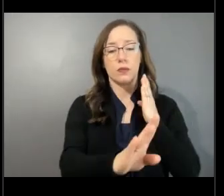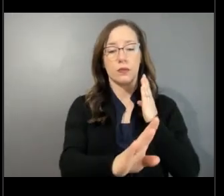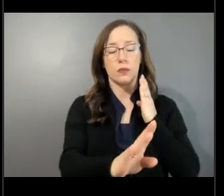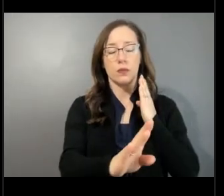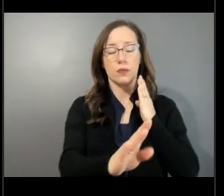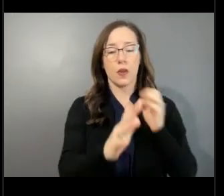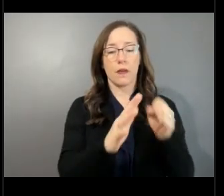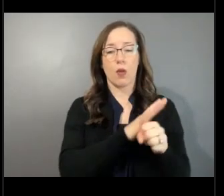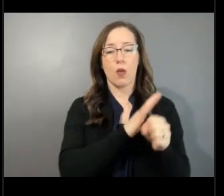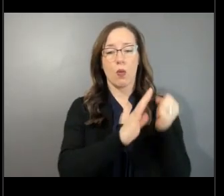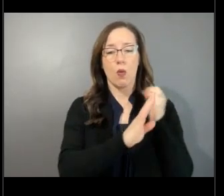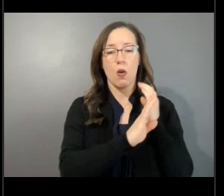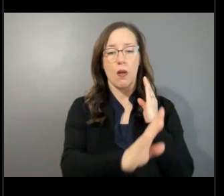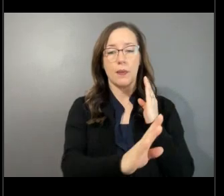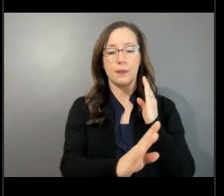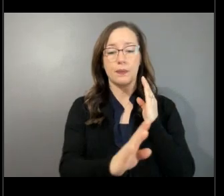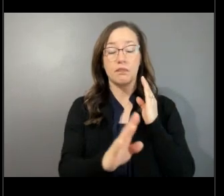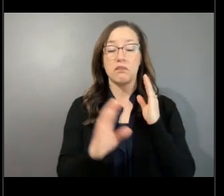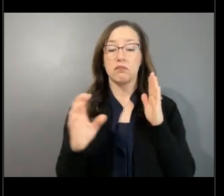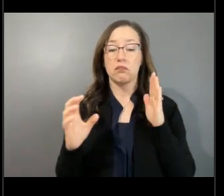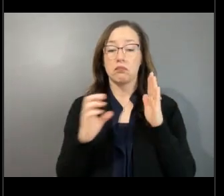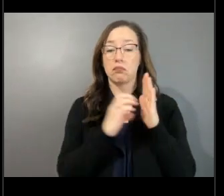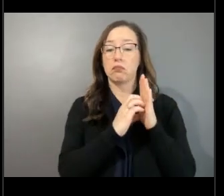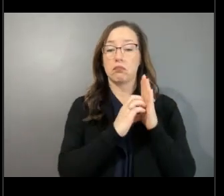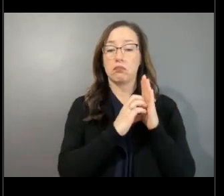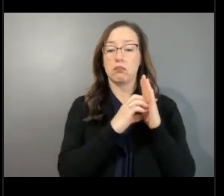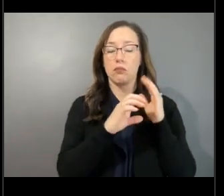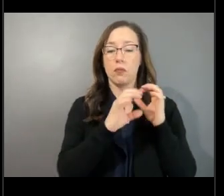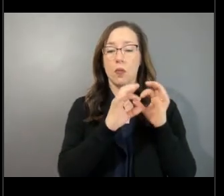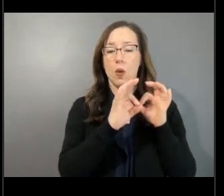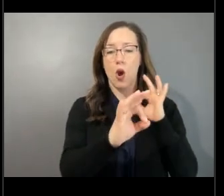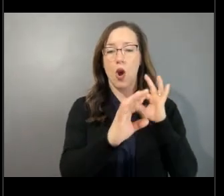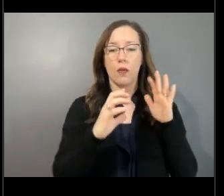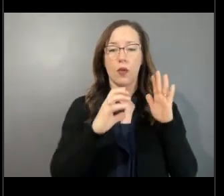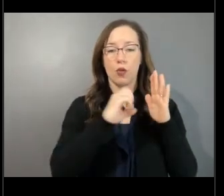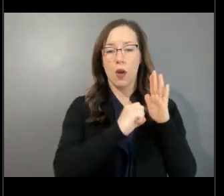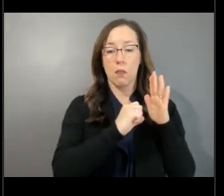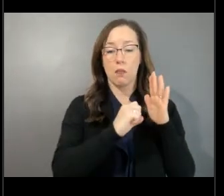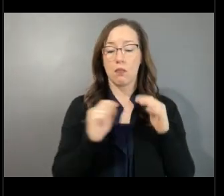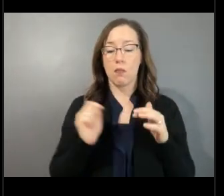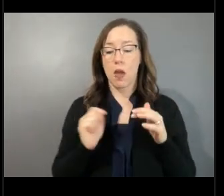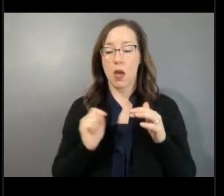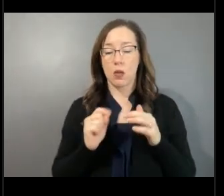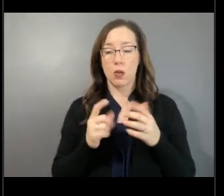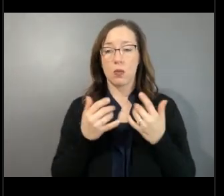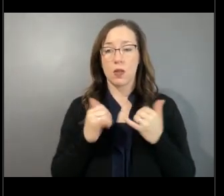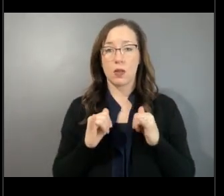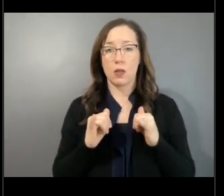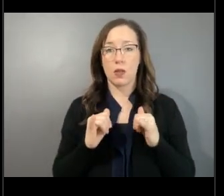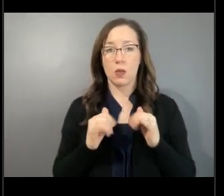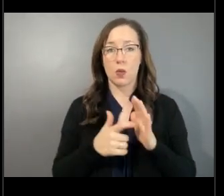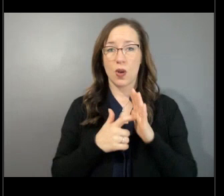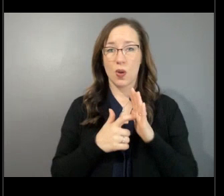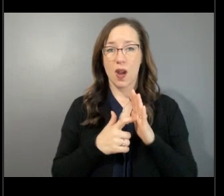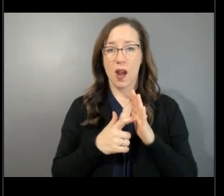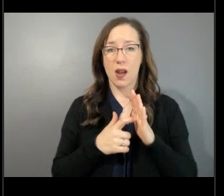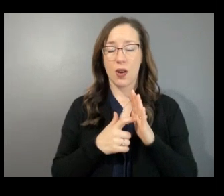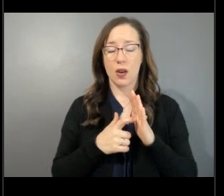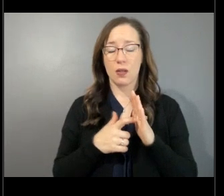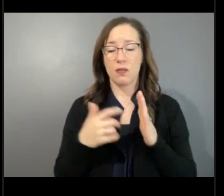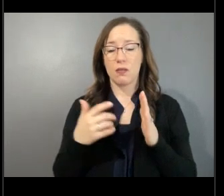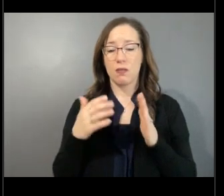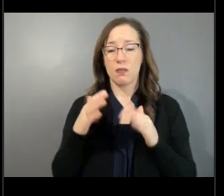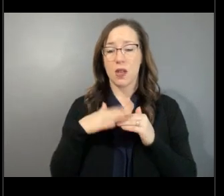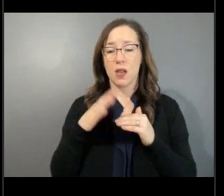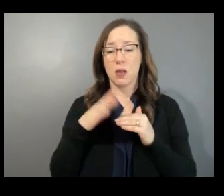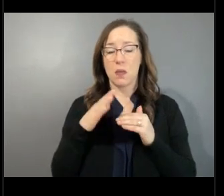where a grab bar can be installed, is the toilet still required to be installed 18 inches minimum